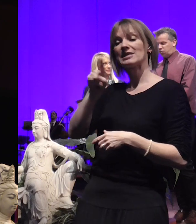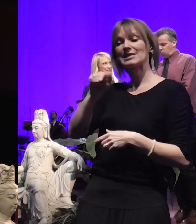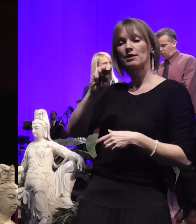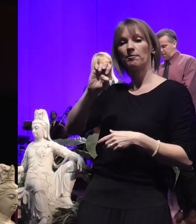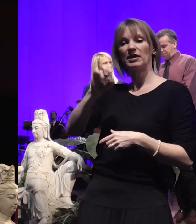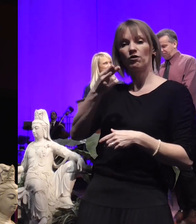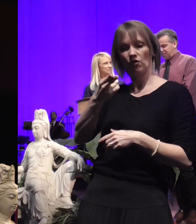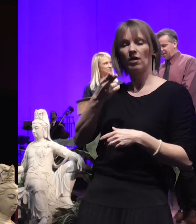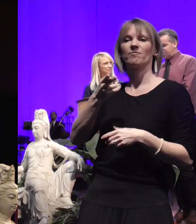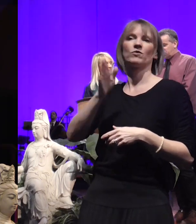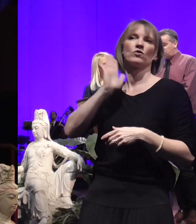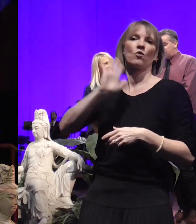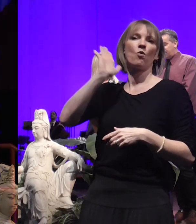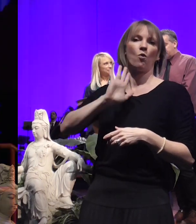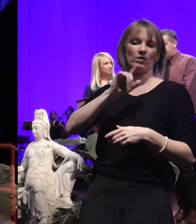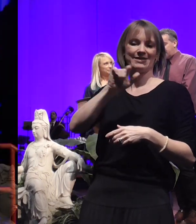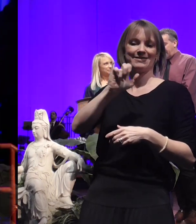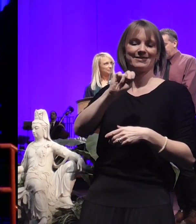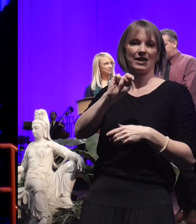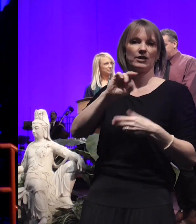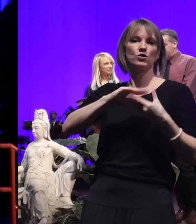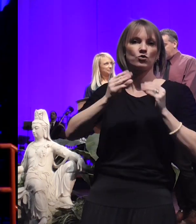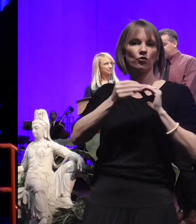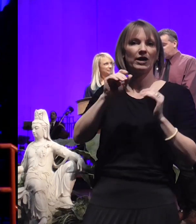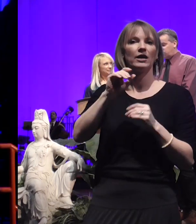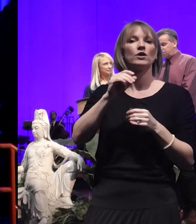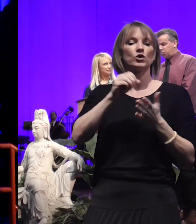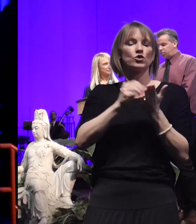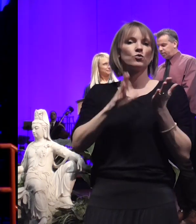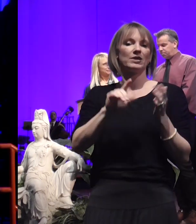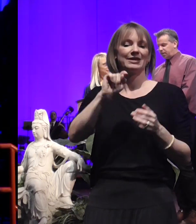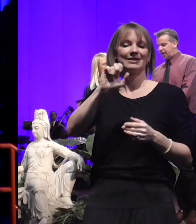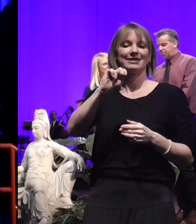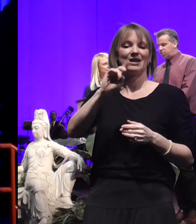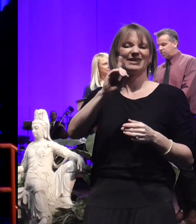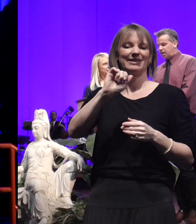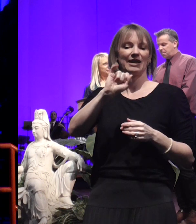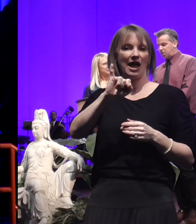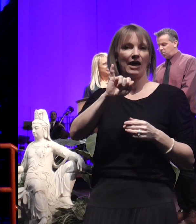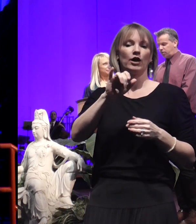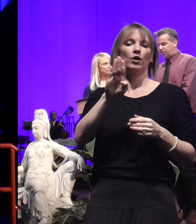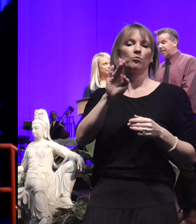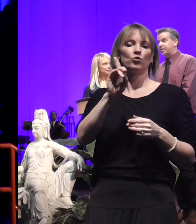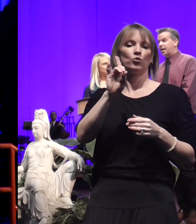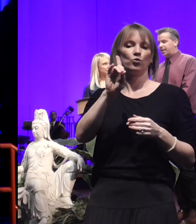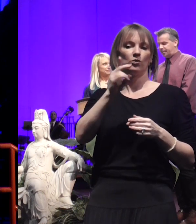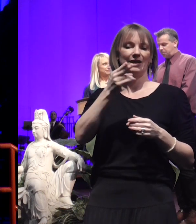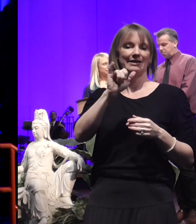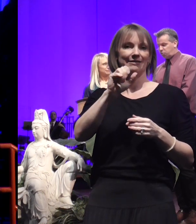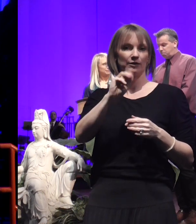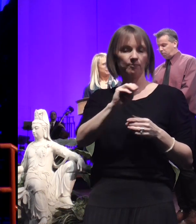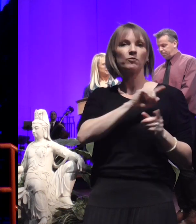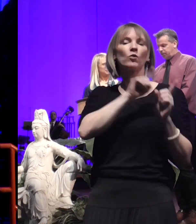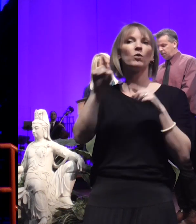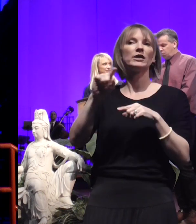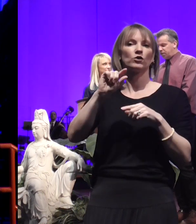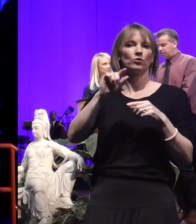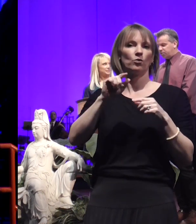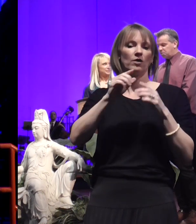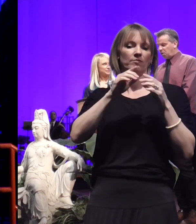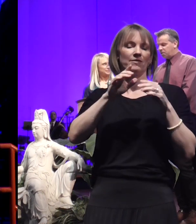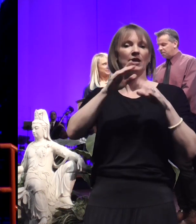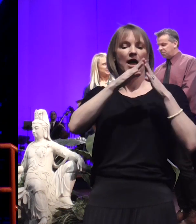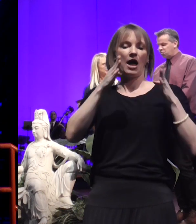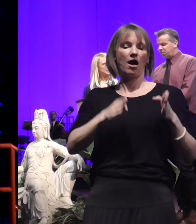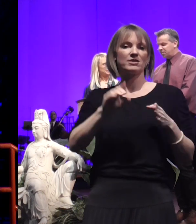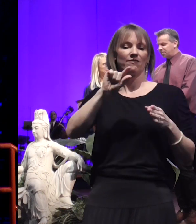old Zen story. A student of Tendai, a school of Buddhism, came to the Zen abode of Gasan as a pupil. When